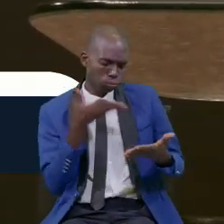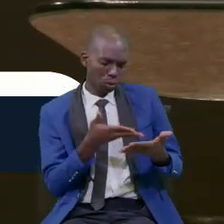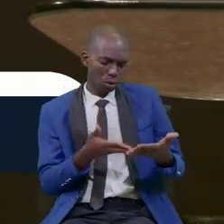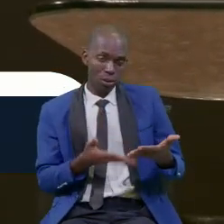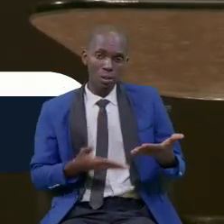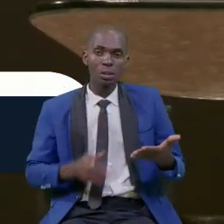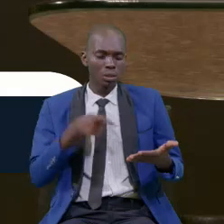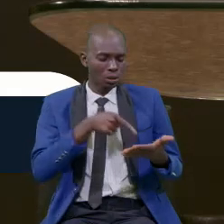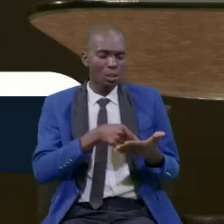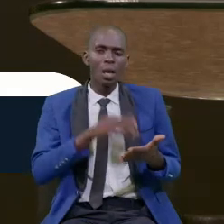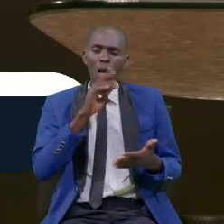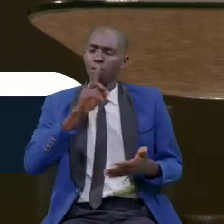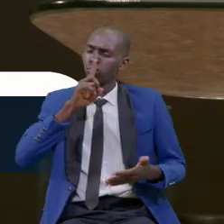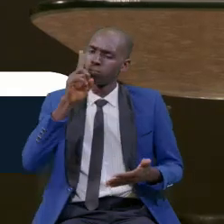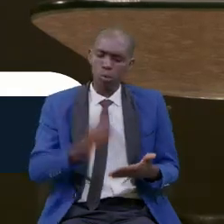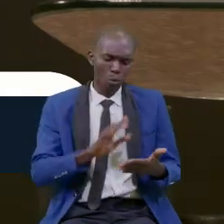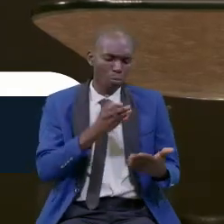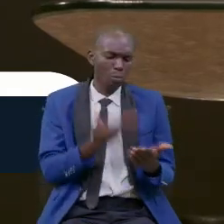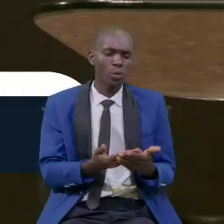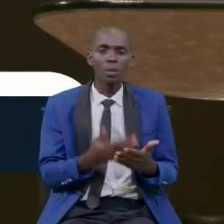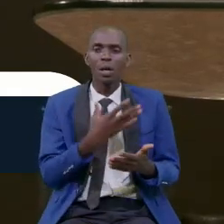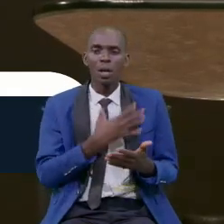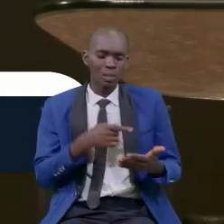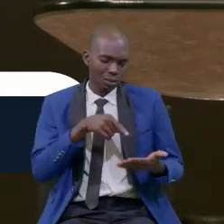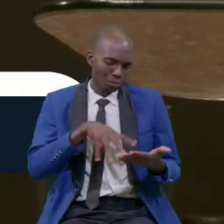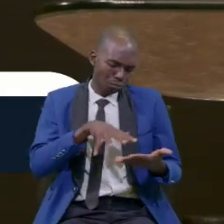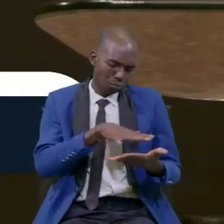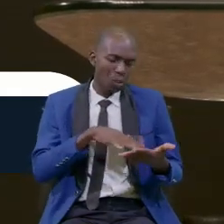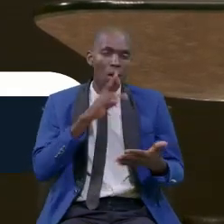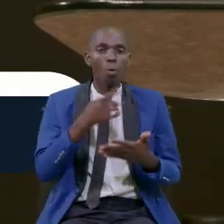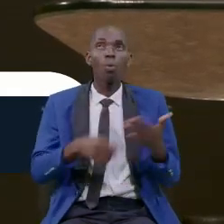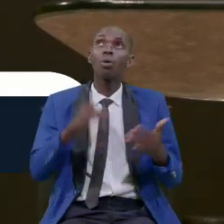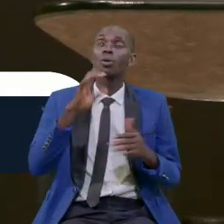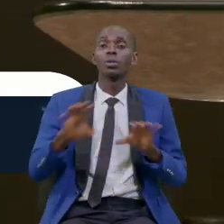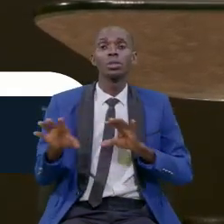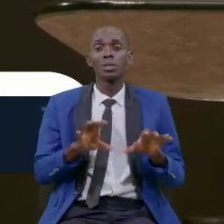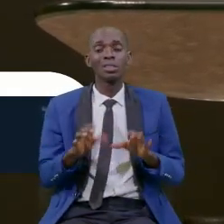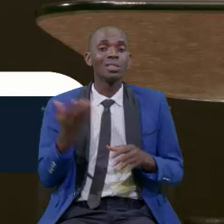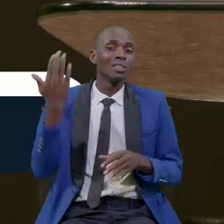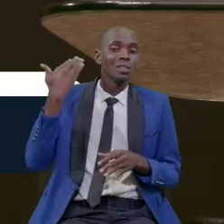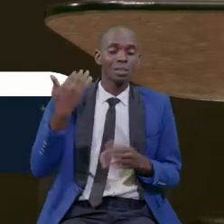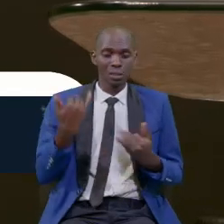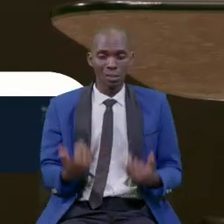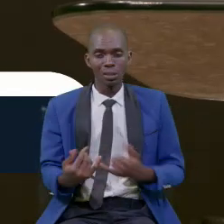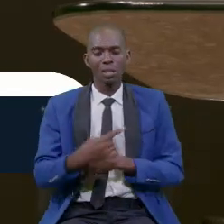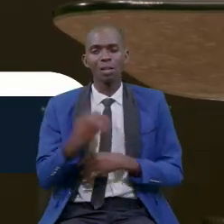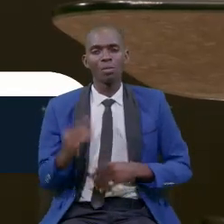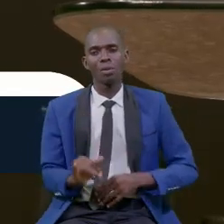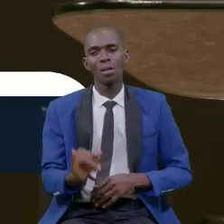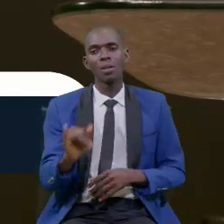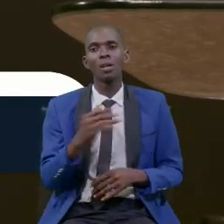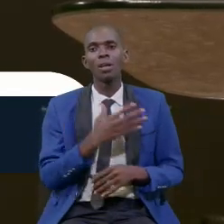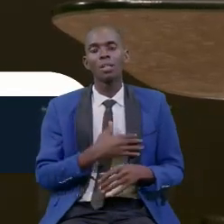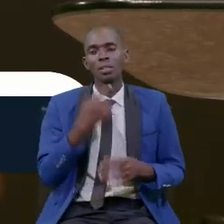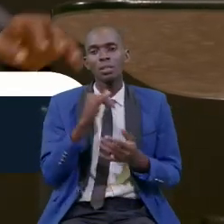facts, these are things that God had done, and God is still the same yesterday, today, and forever. He says, I'm